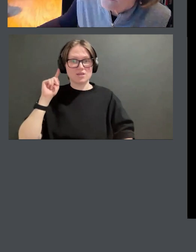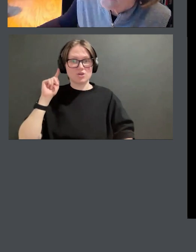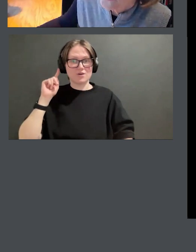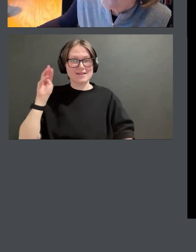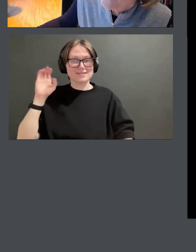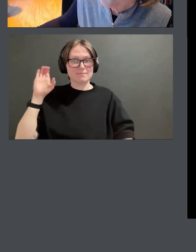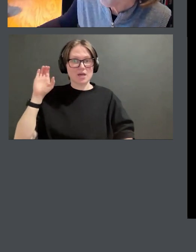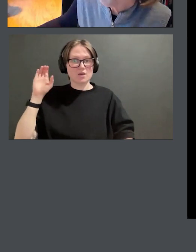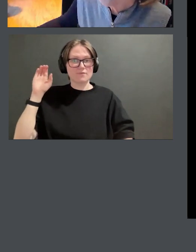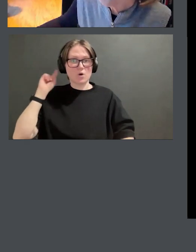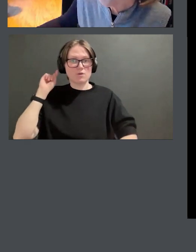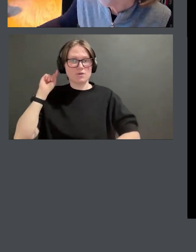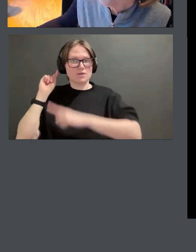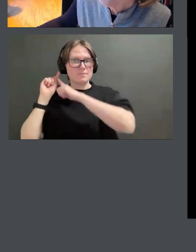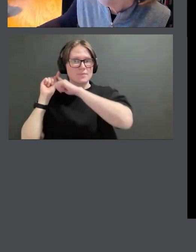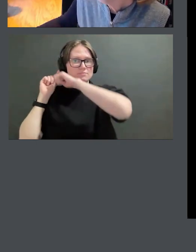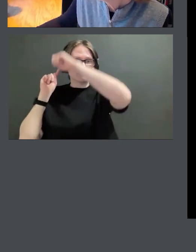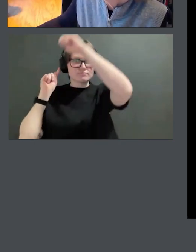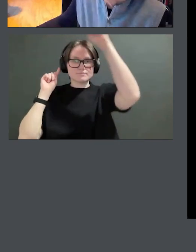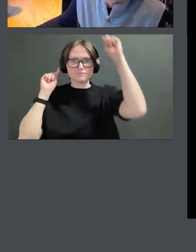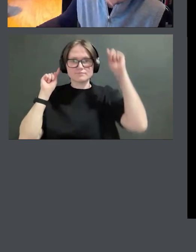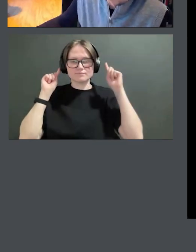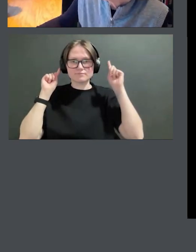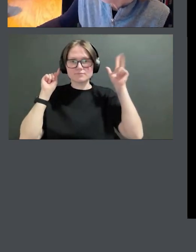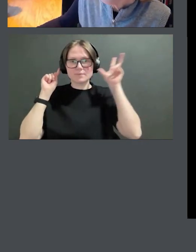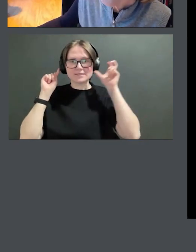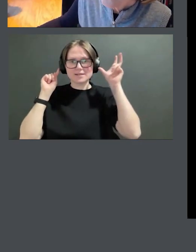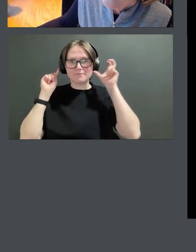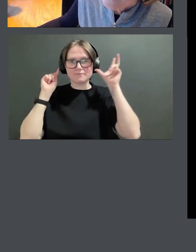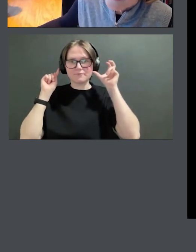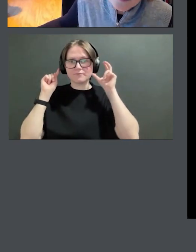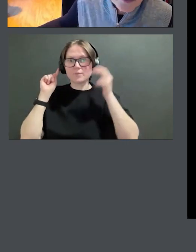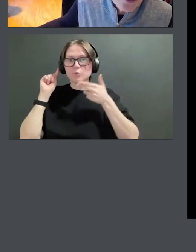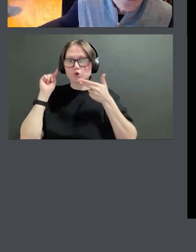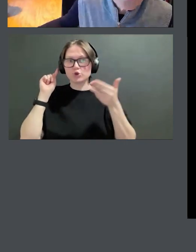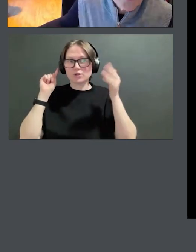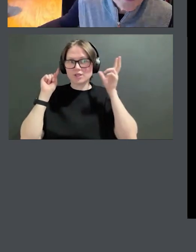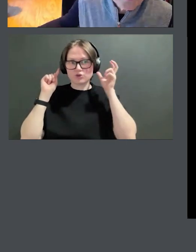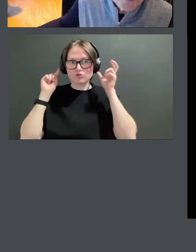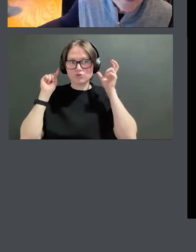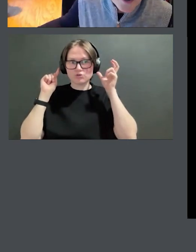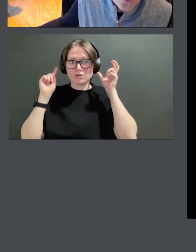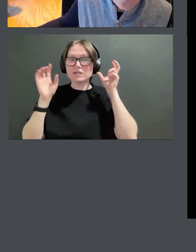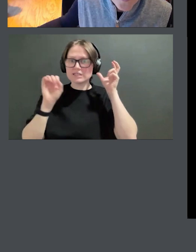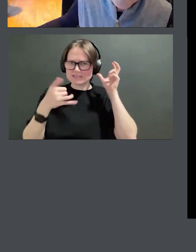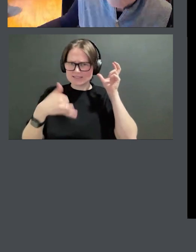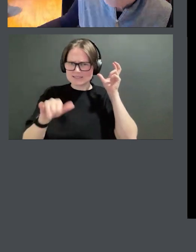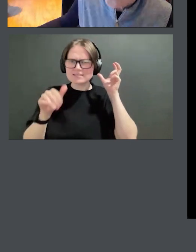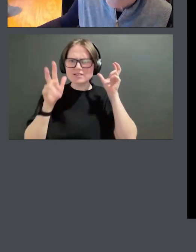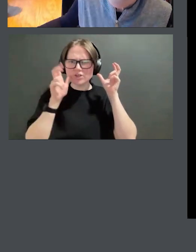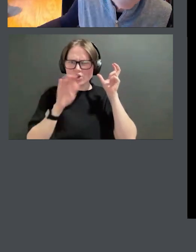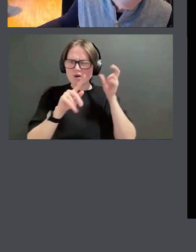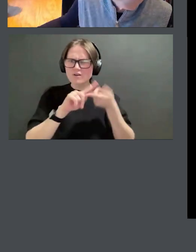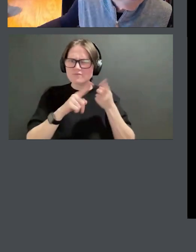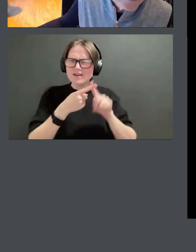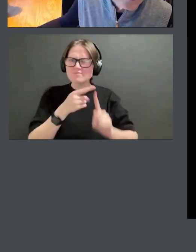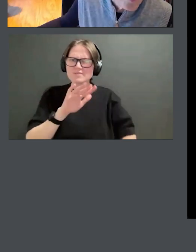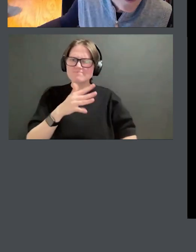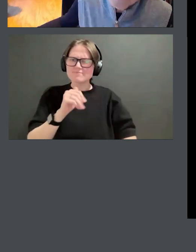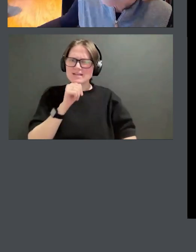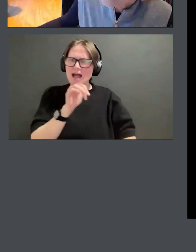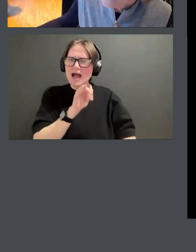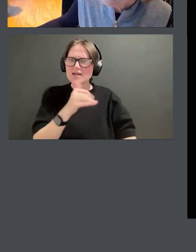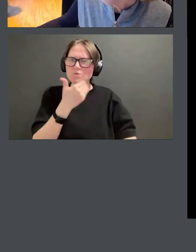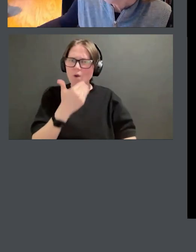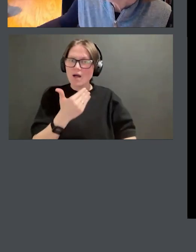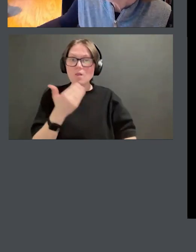up over here by her good ear. She can still hear her friend, but not quite as well. And why